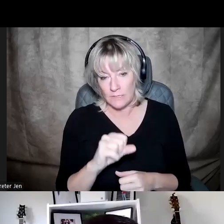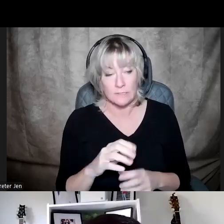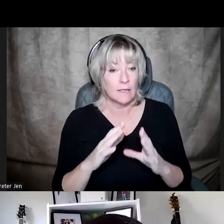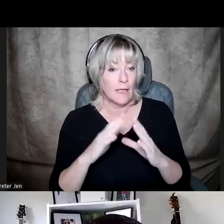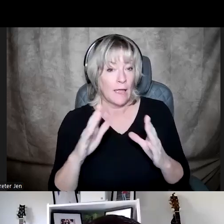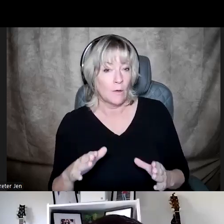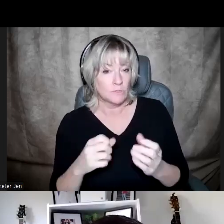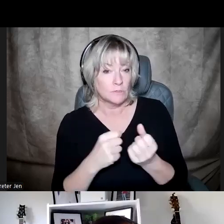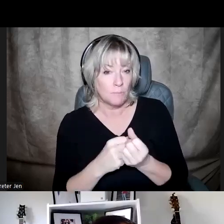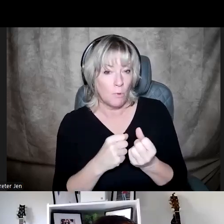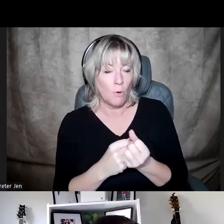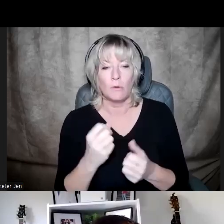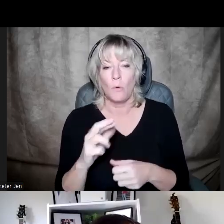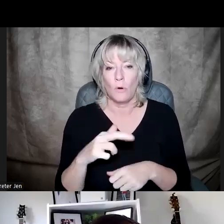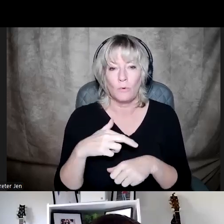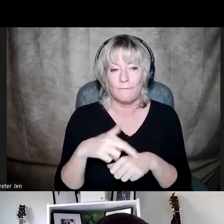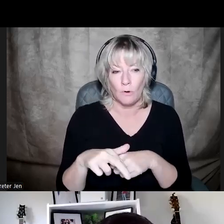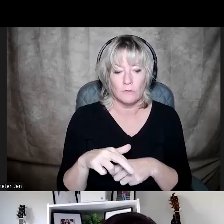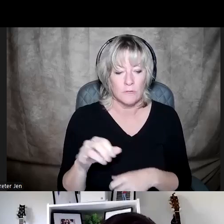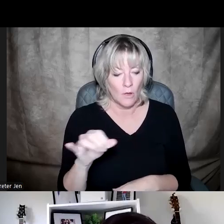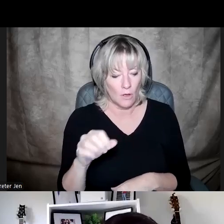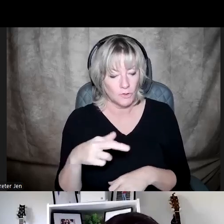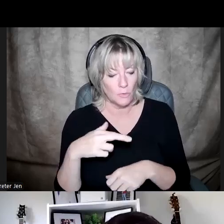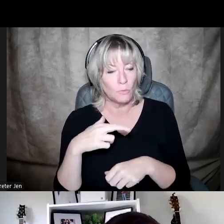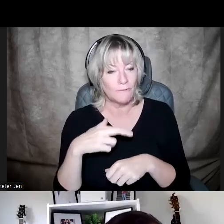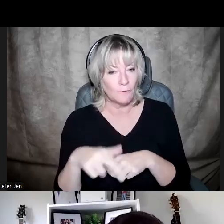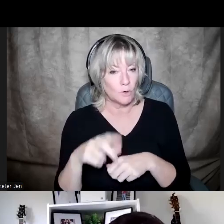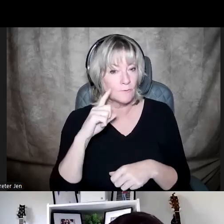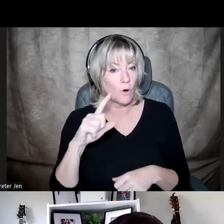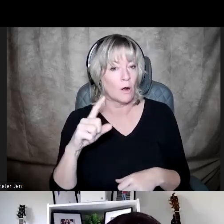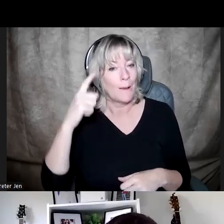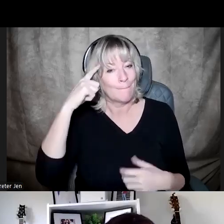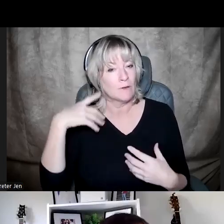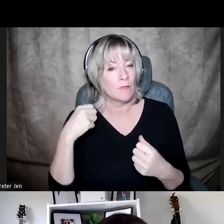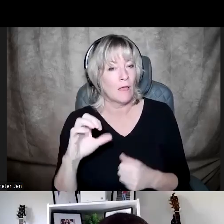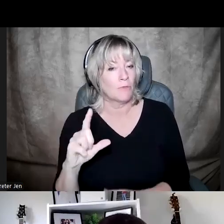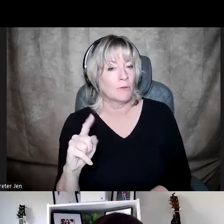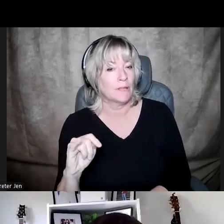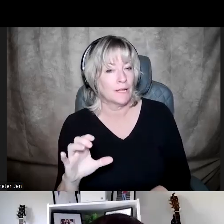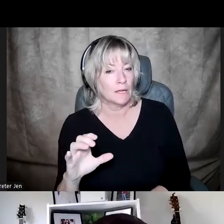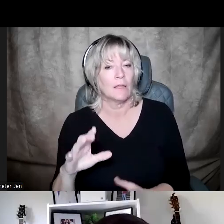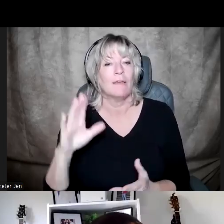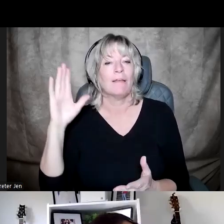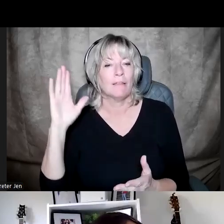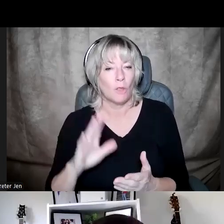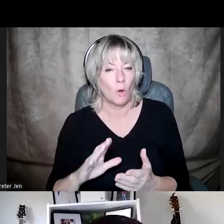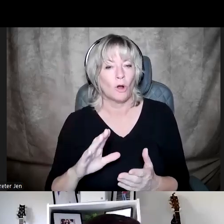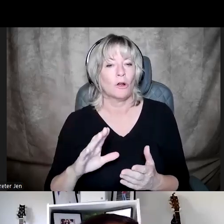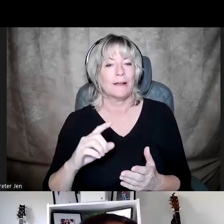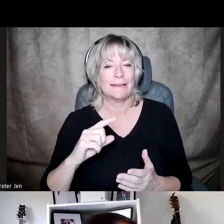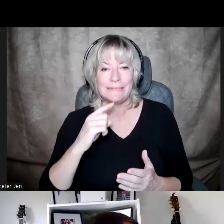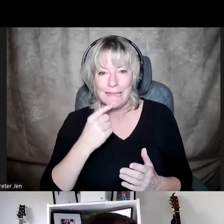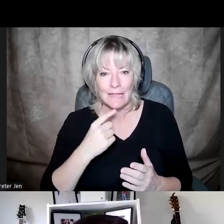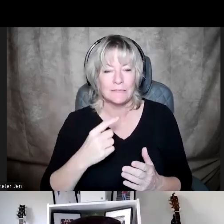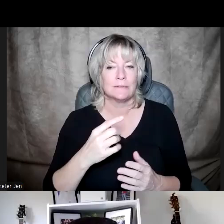sort of referrals, and also referrals to community mental health clinics. So the idea being is kind of this lower intensity community services rather than